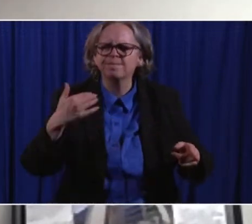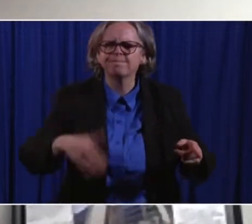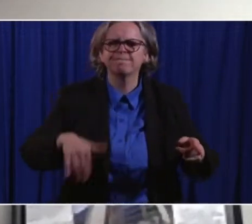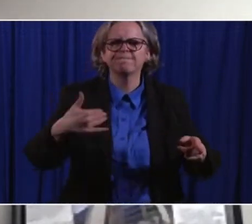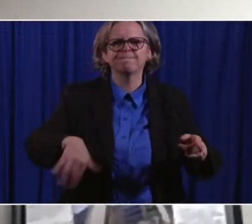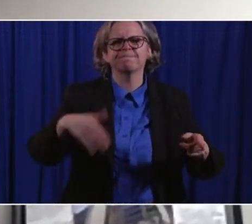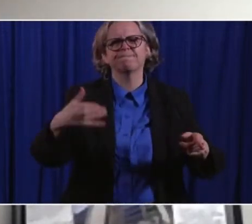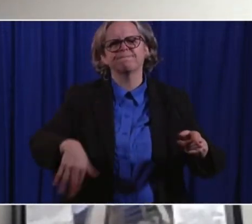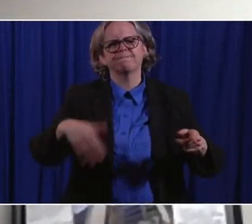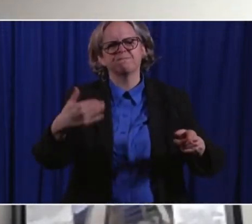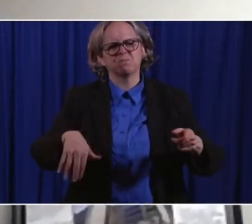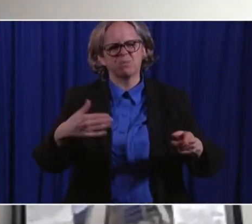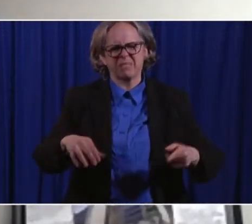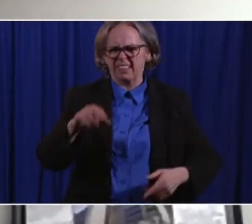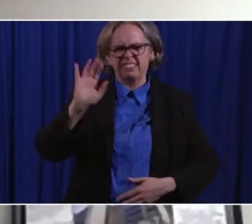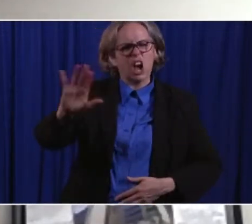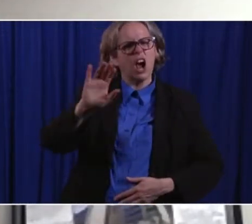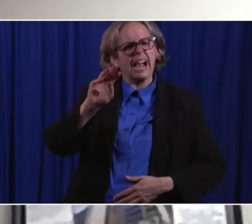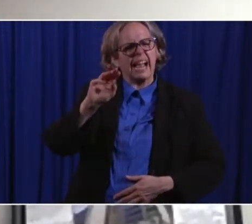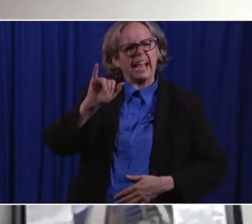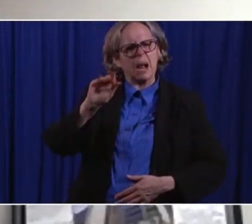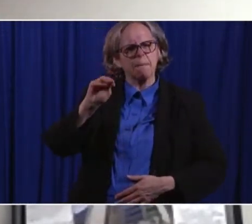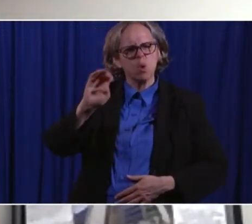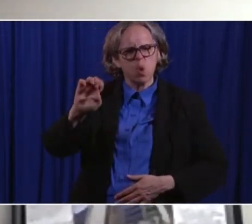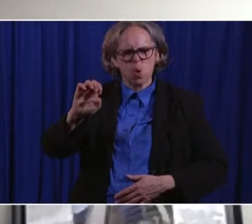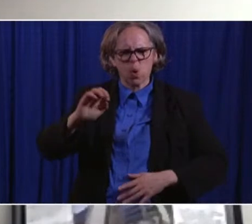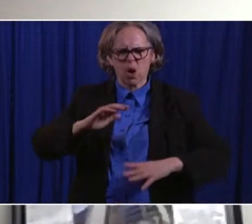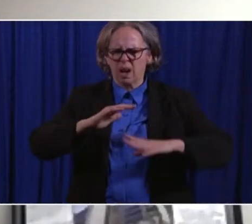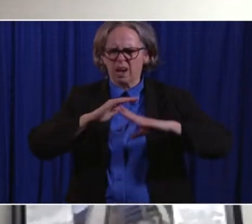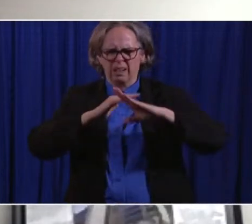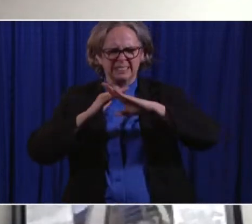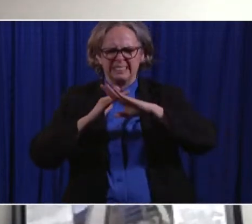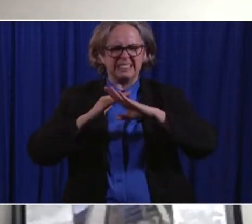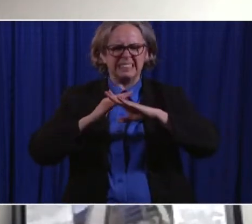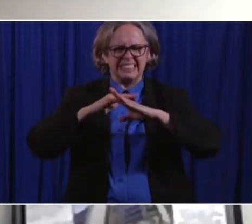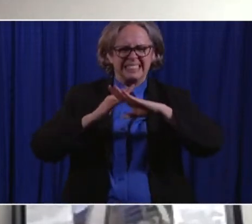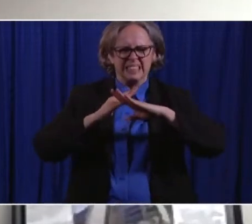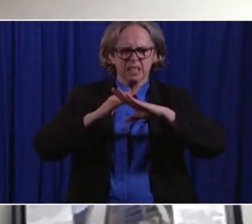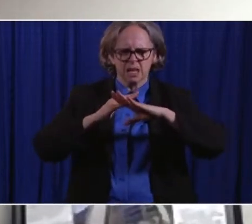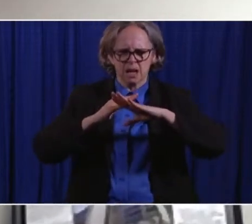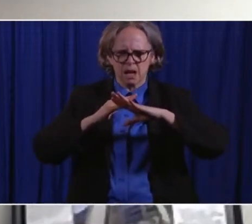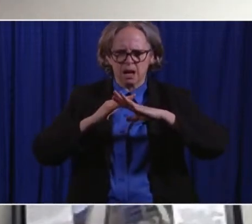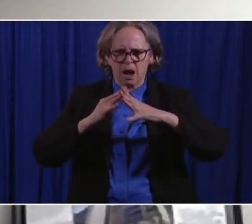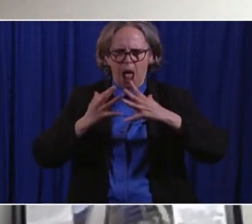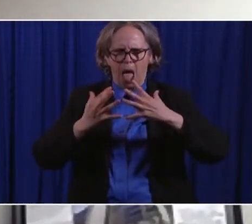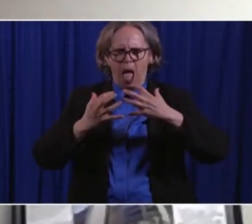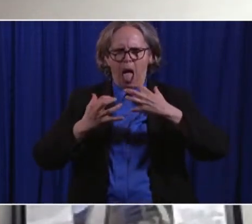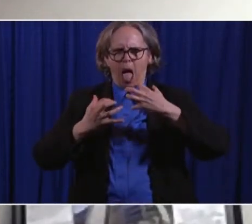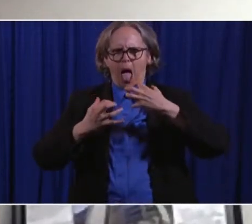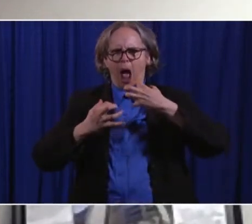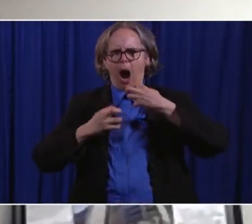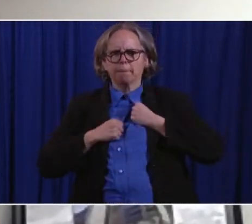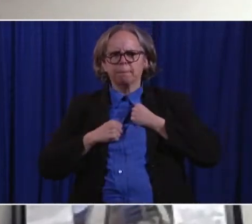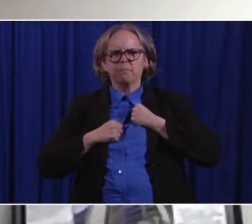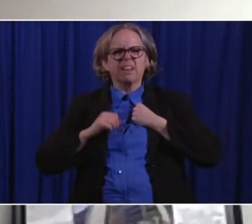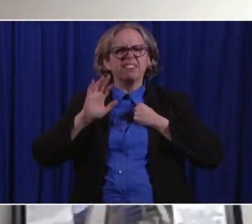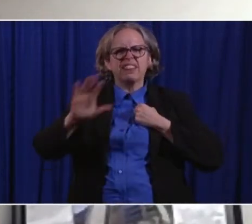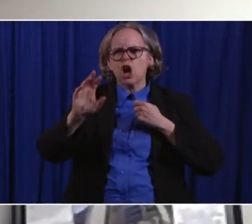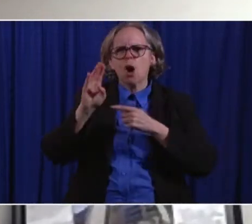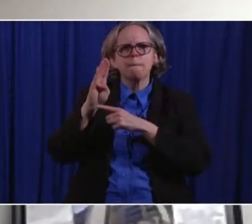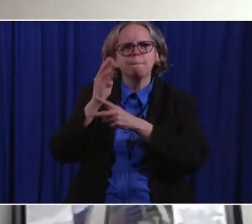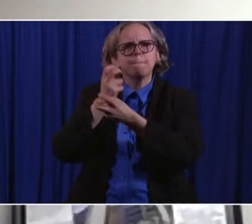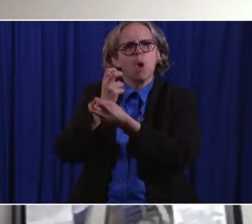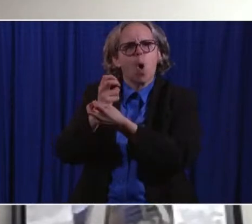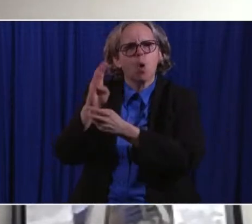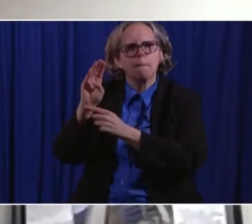immune cells, which can start to invade the bone marrow, the liver, as well as spleen. This can be seen in about 25% of kids, and this is a